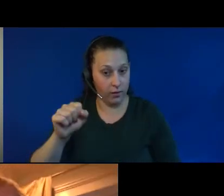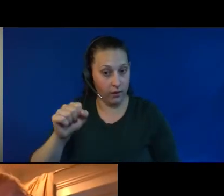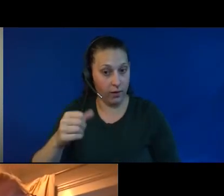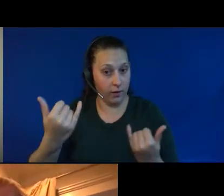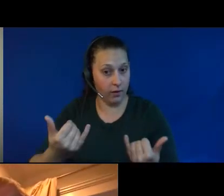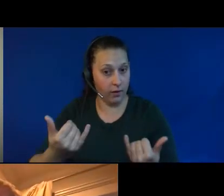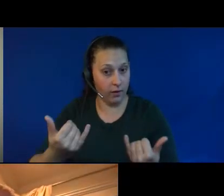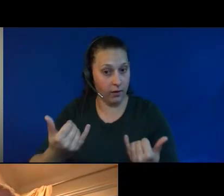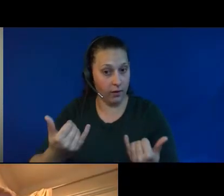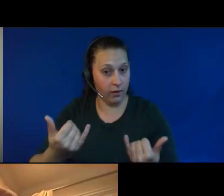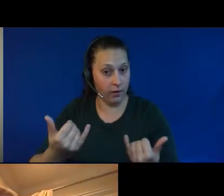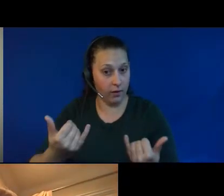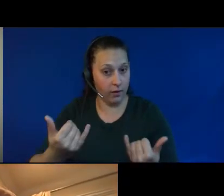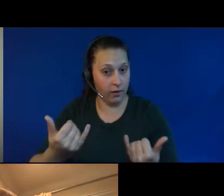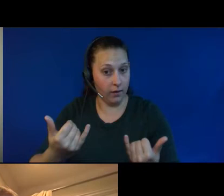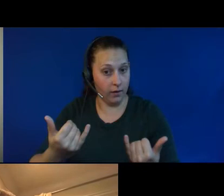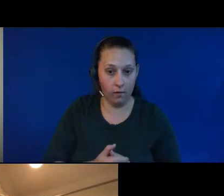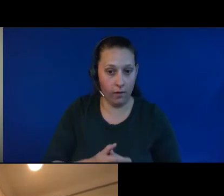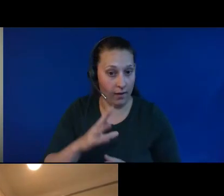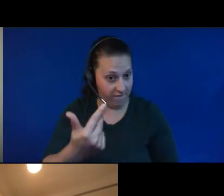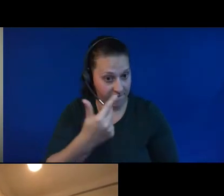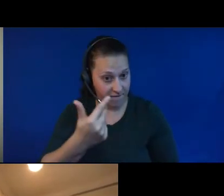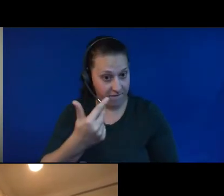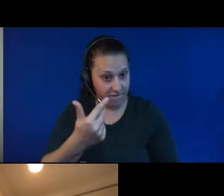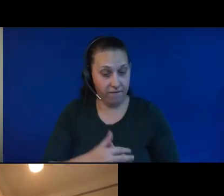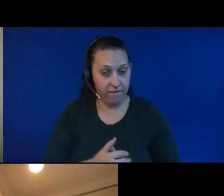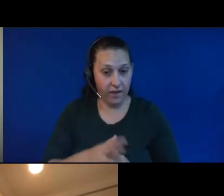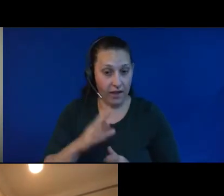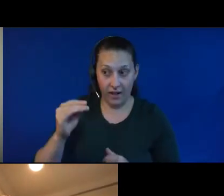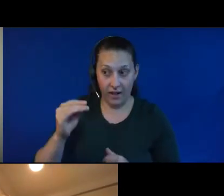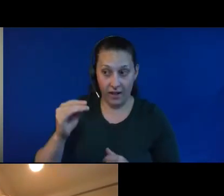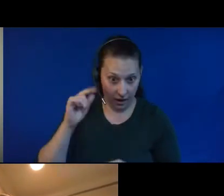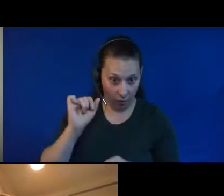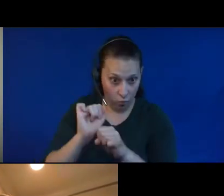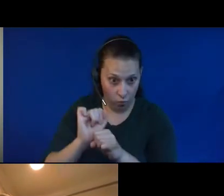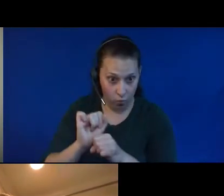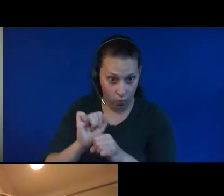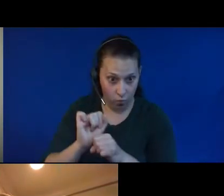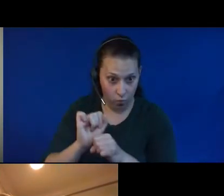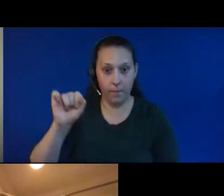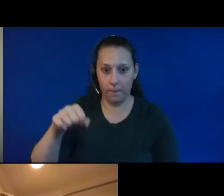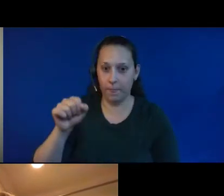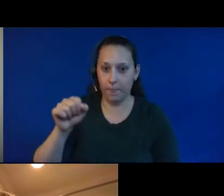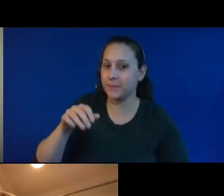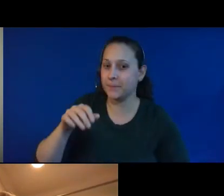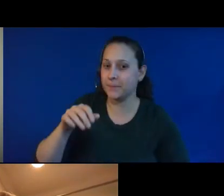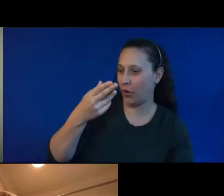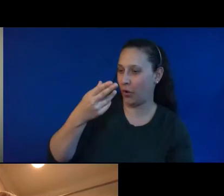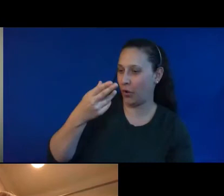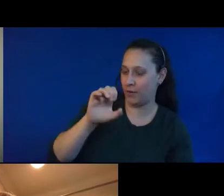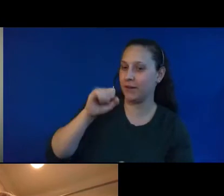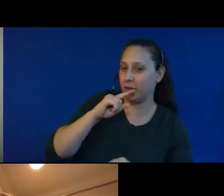Okay. And we're even having a video. Oh, good. And the sound is working? Mm-hmm. We can hear you. Yep, we can hear